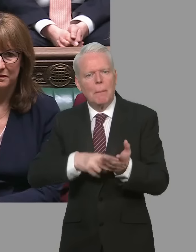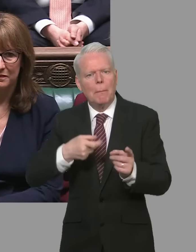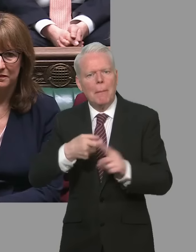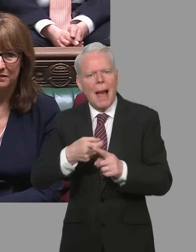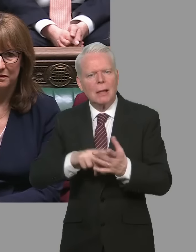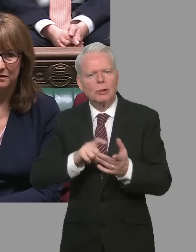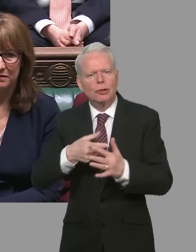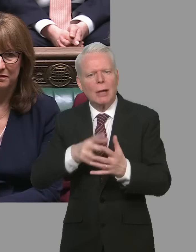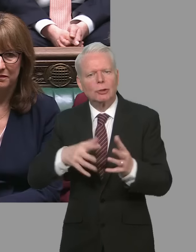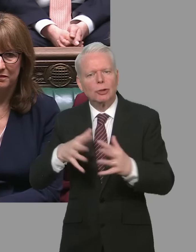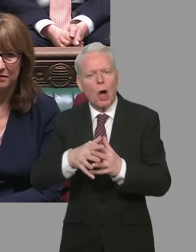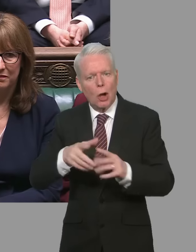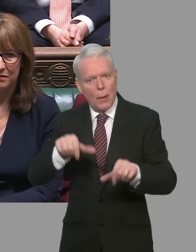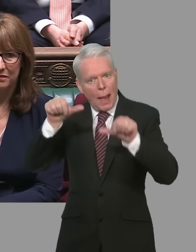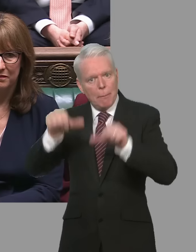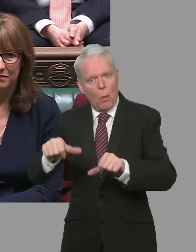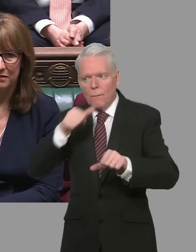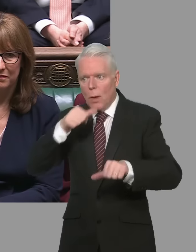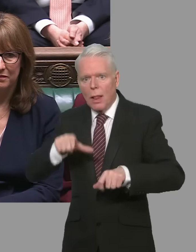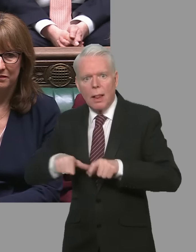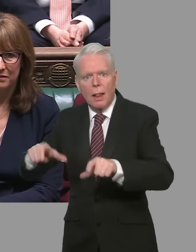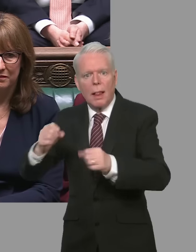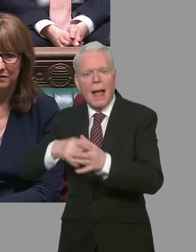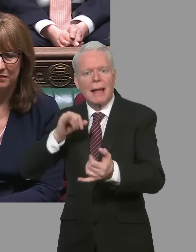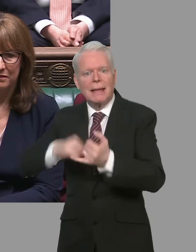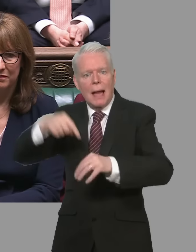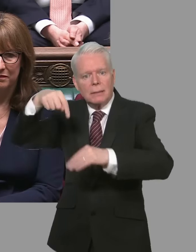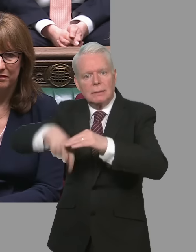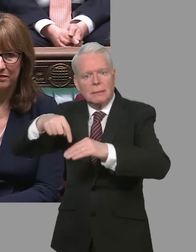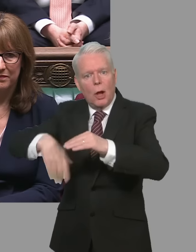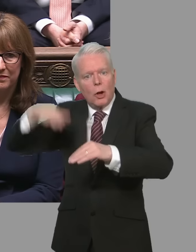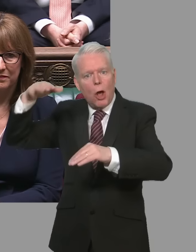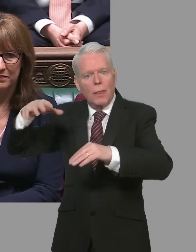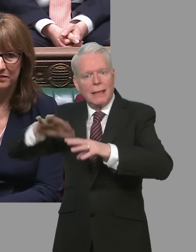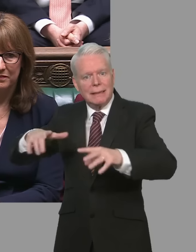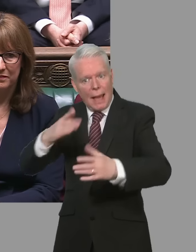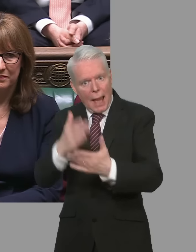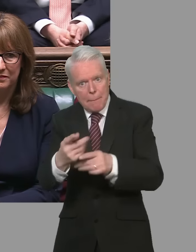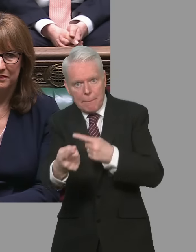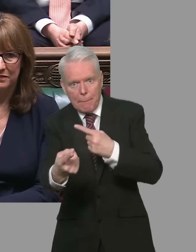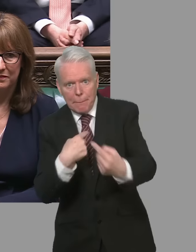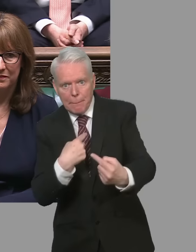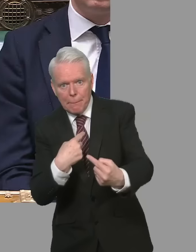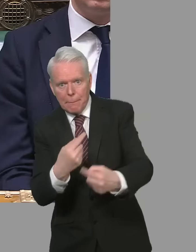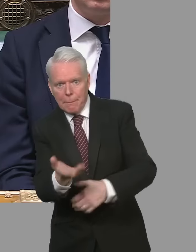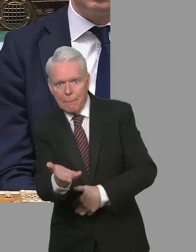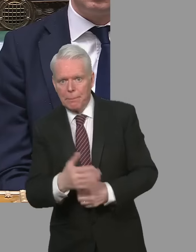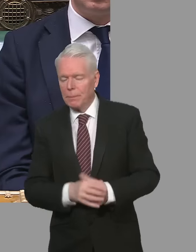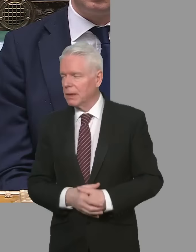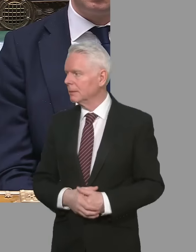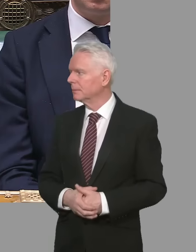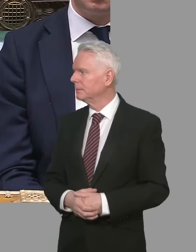statute, that is a matter for the Secretary of State, as she knows, because it's the